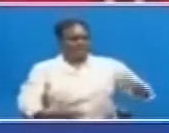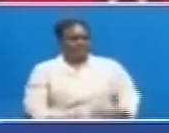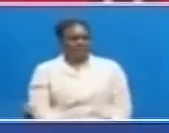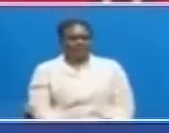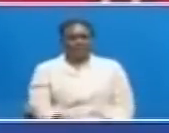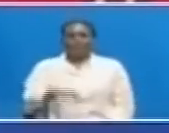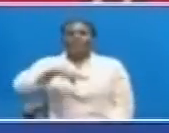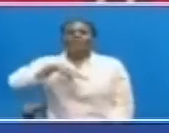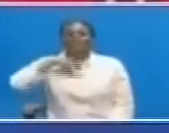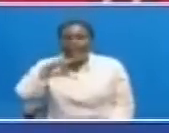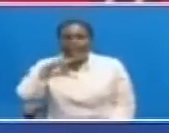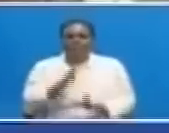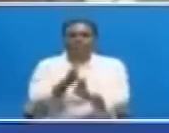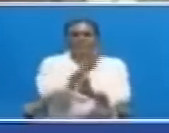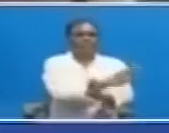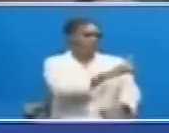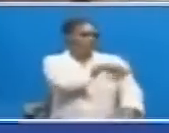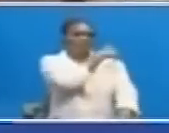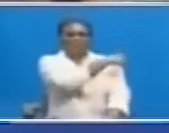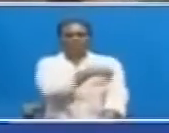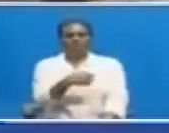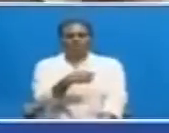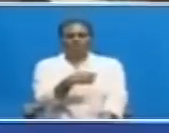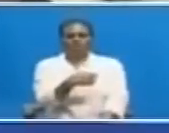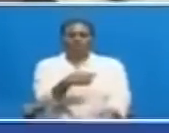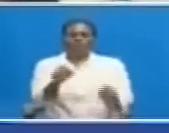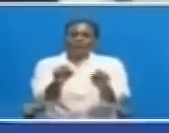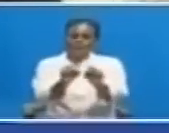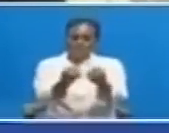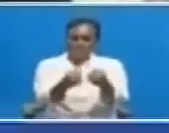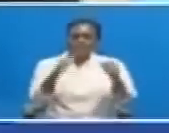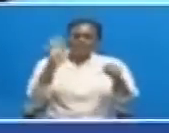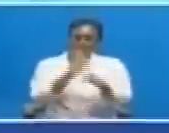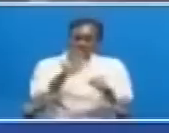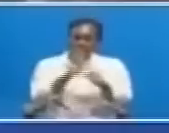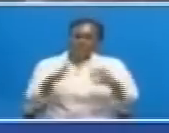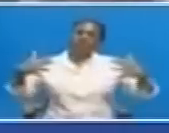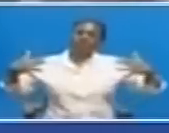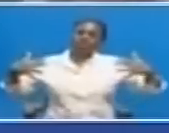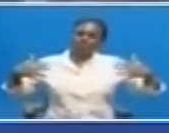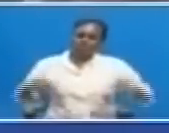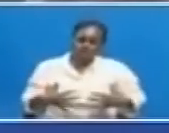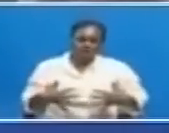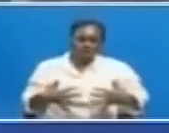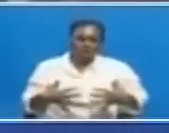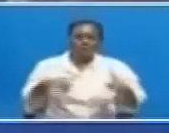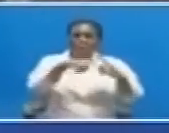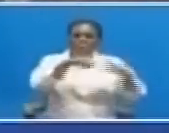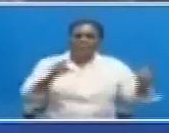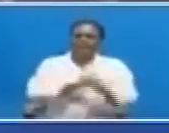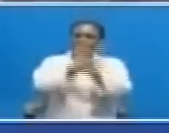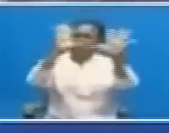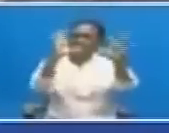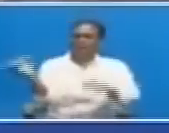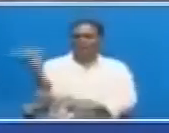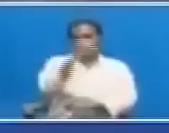And he passed on before he could be rushed to hospital, an incident that left neighbors in shock, a murder in broad